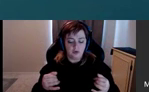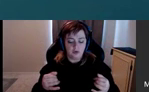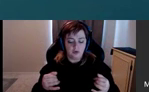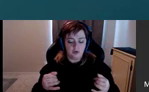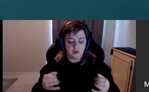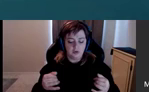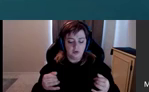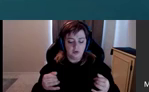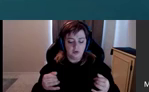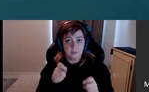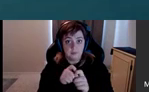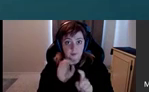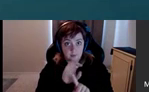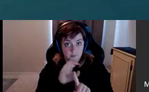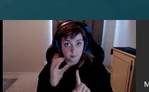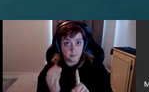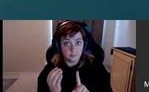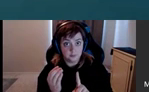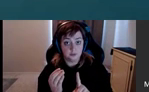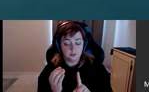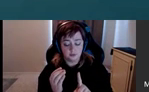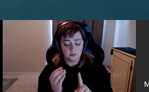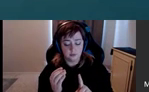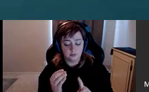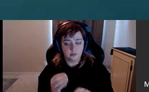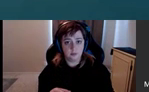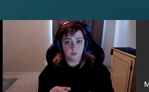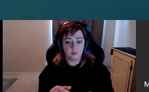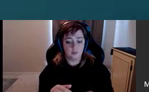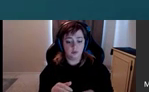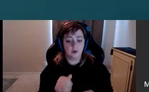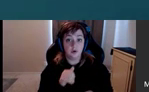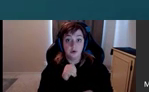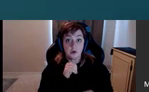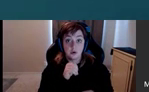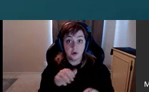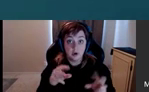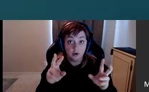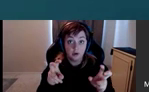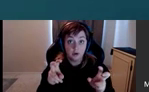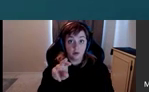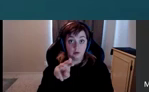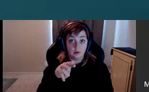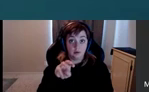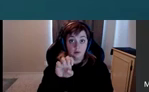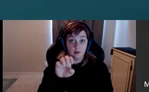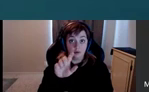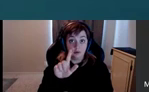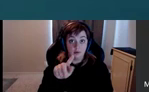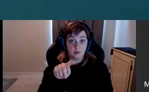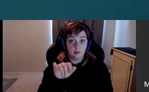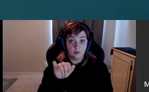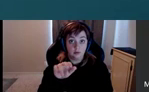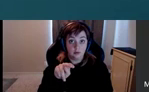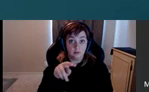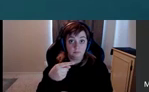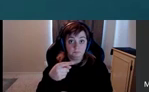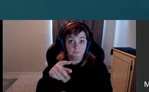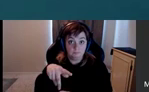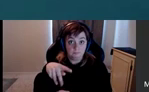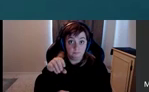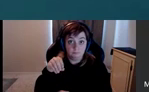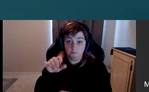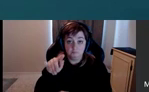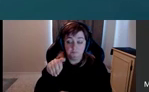cultures. We are not a melting pot. We are that mixed salad, I guess, as people put it. As much as we like to